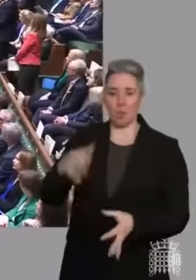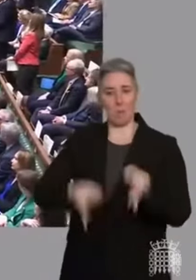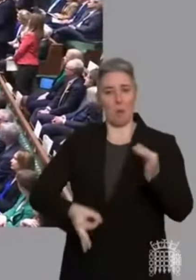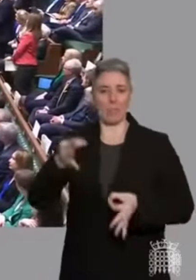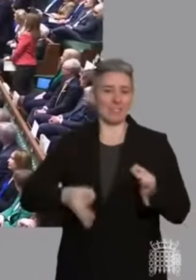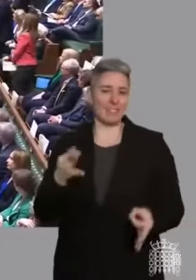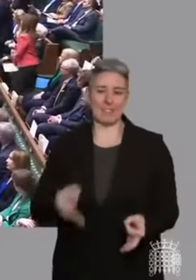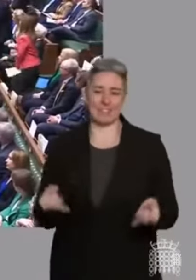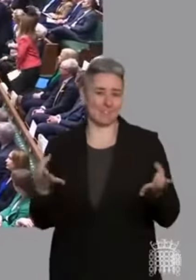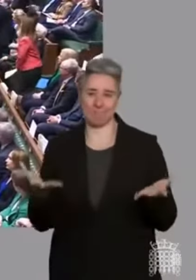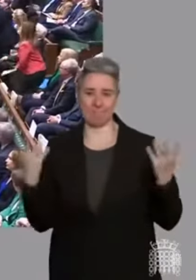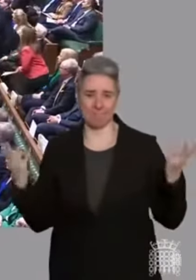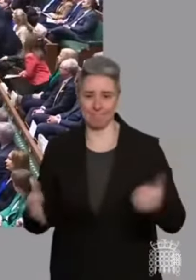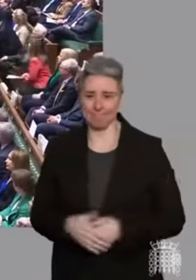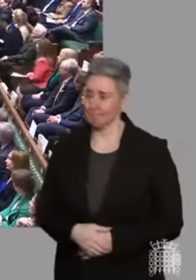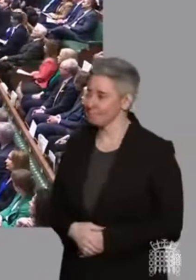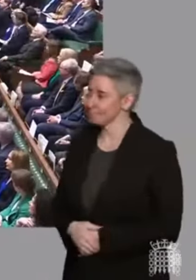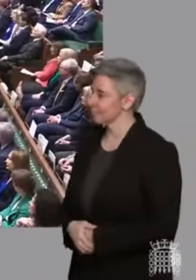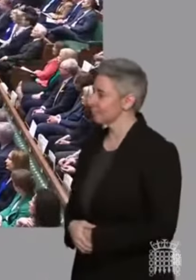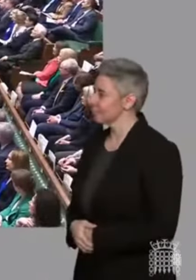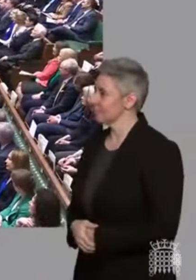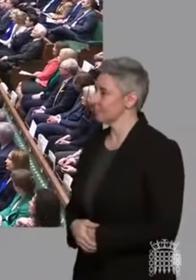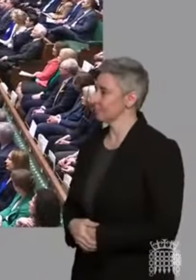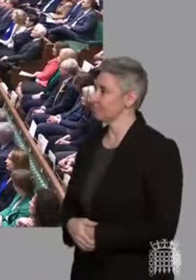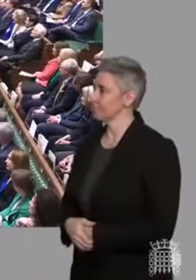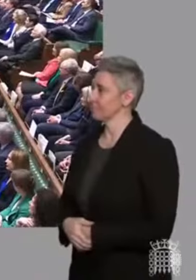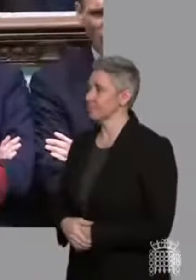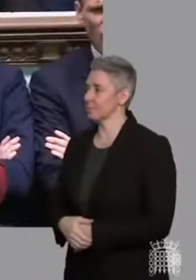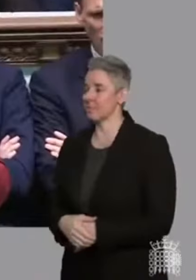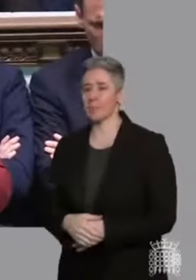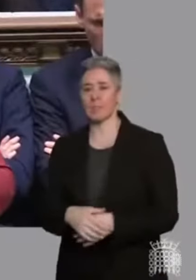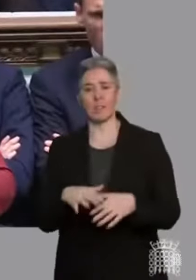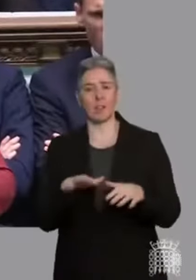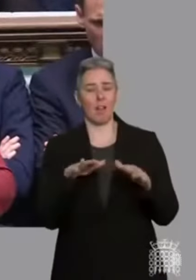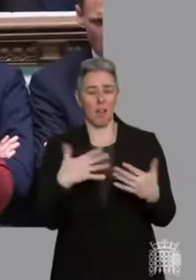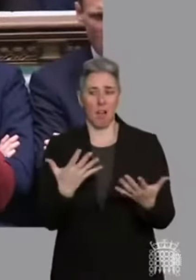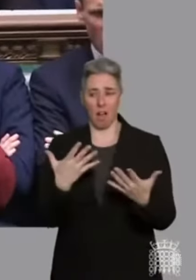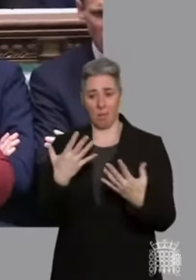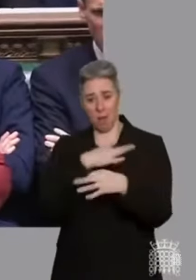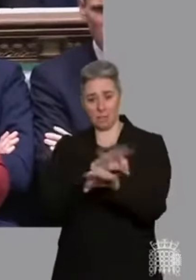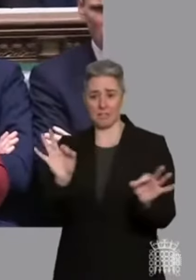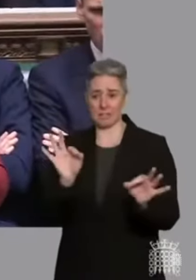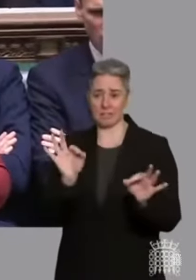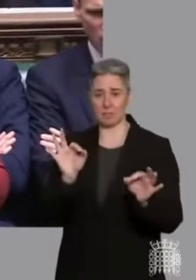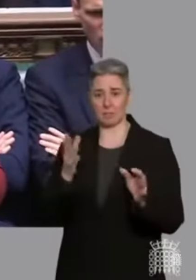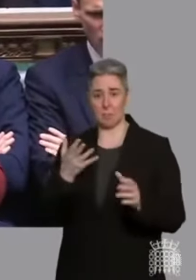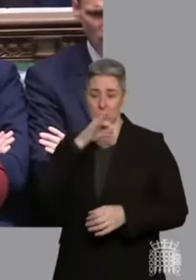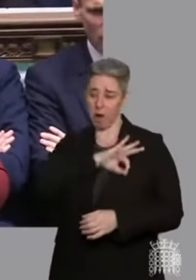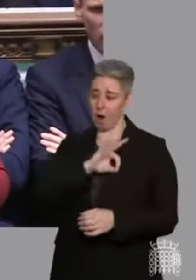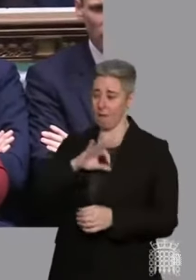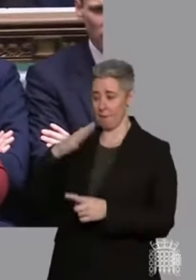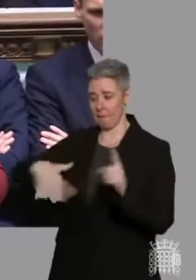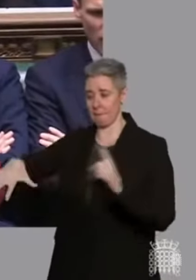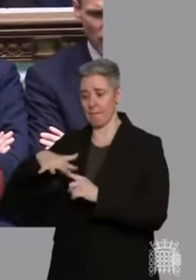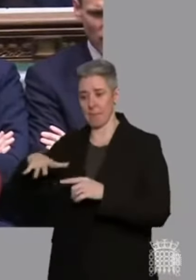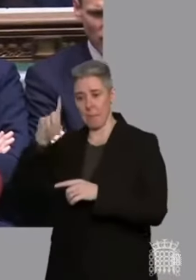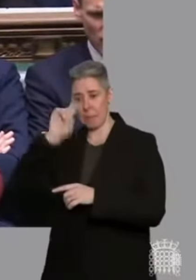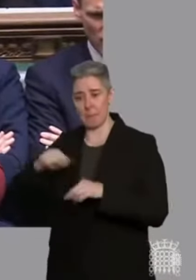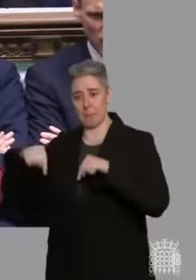Mr. Speaker, I am speaking on behalf of the people of this country. When Labour negotiates, our country